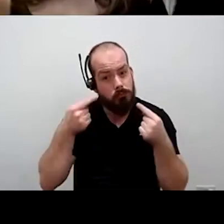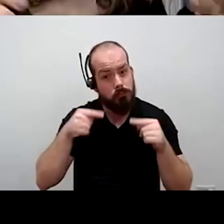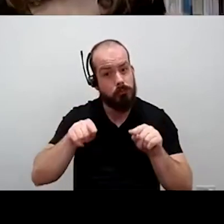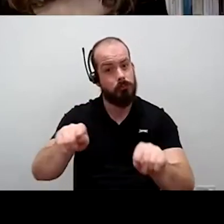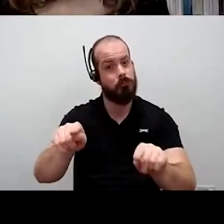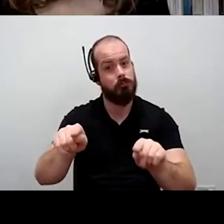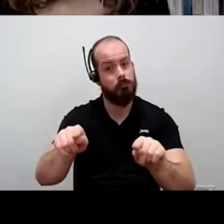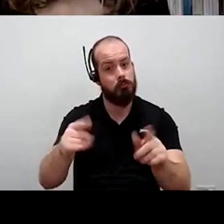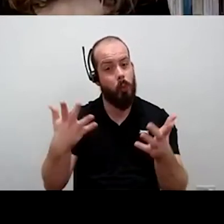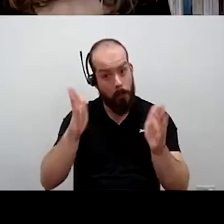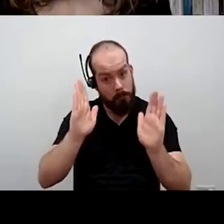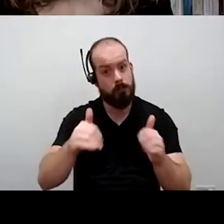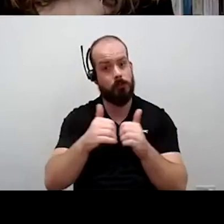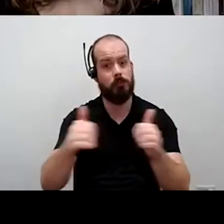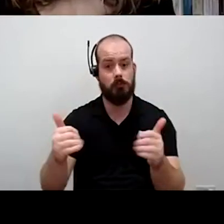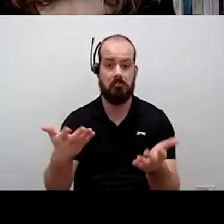cannot coexist?